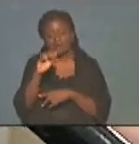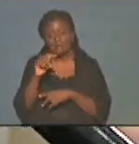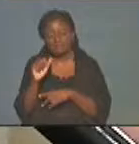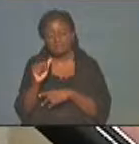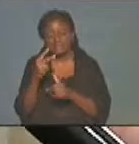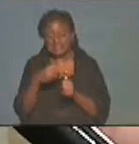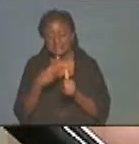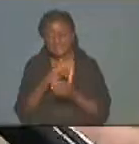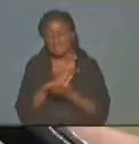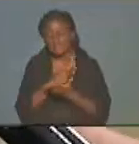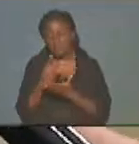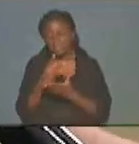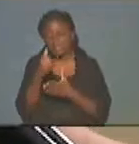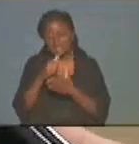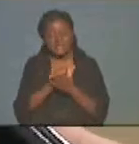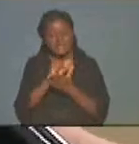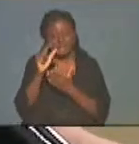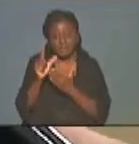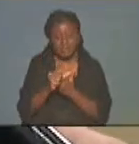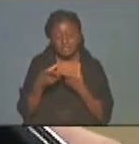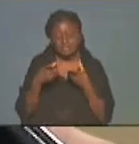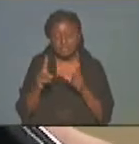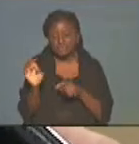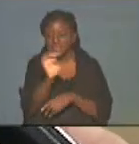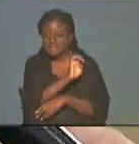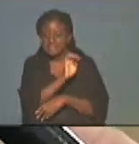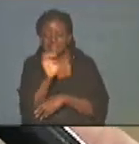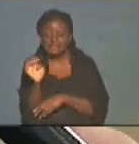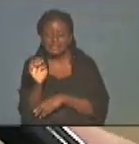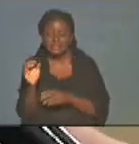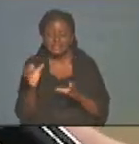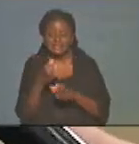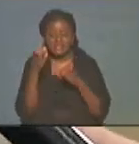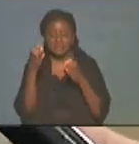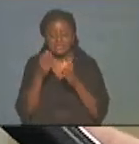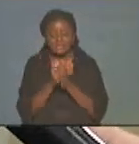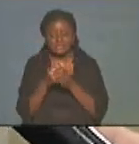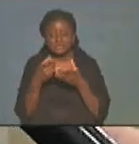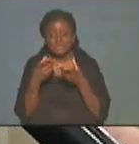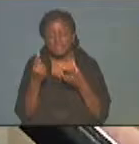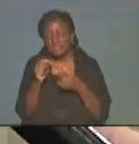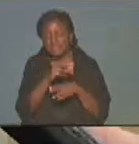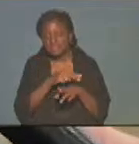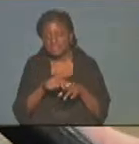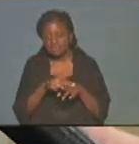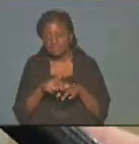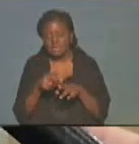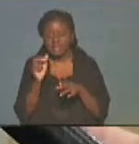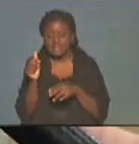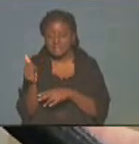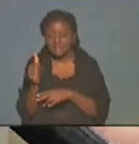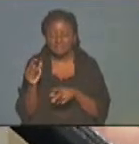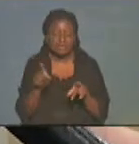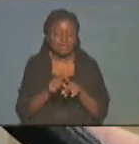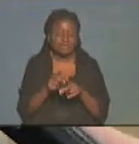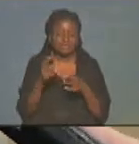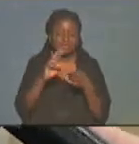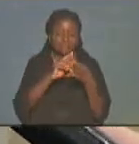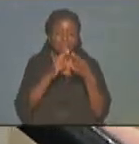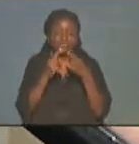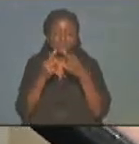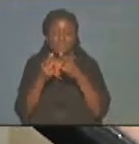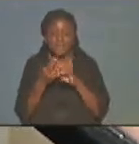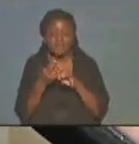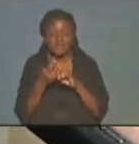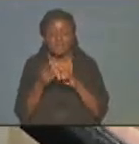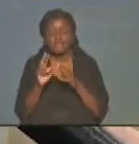Easter celebration. The track itself, we also, in the meantime, are also repairing the old and